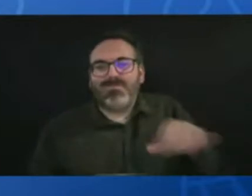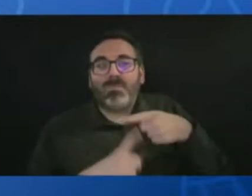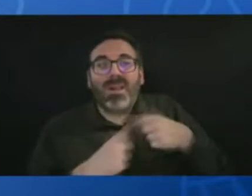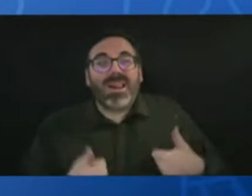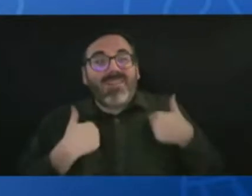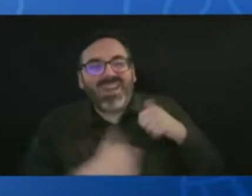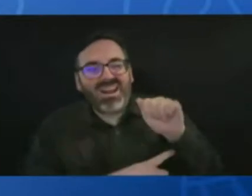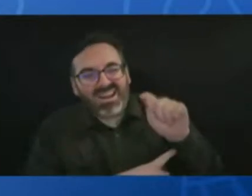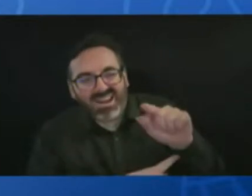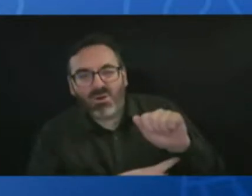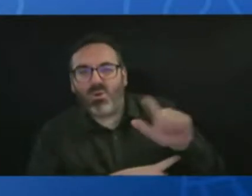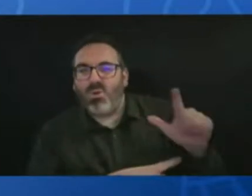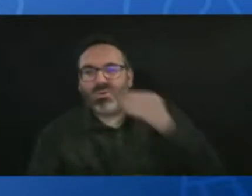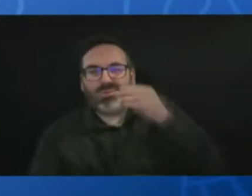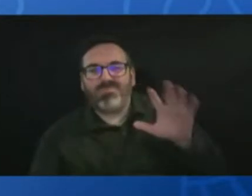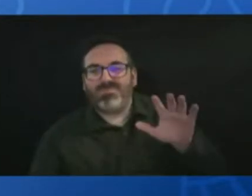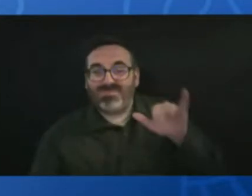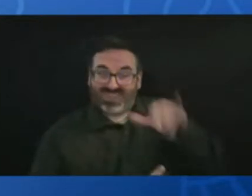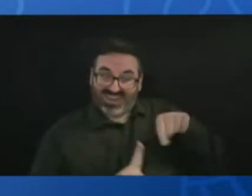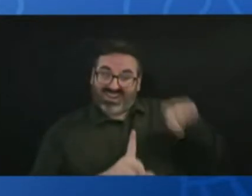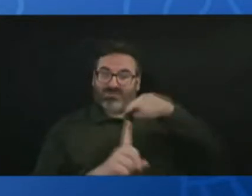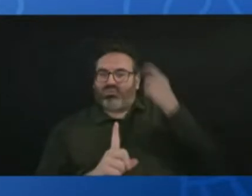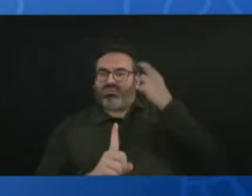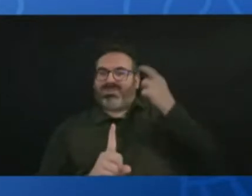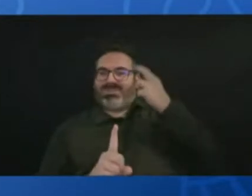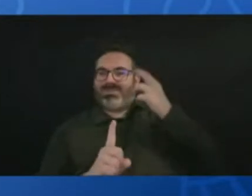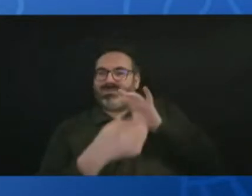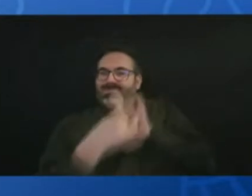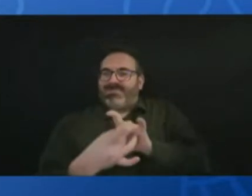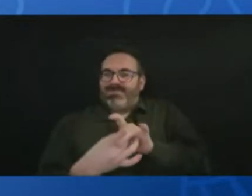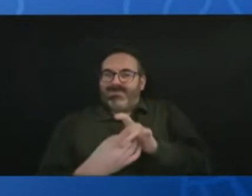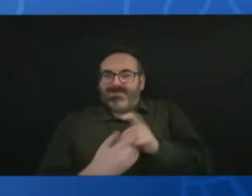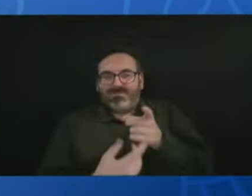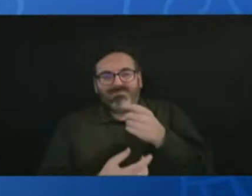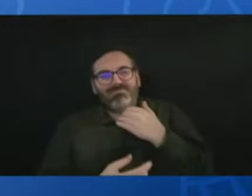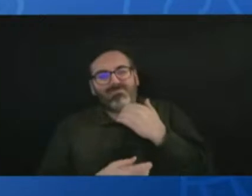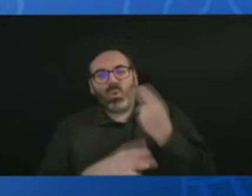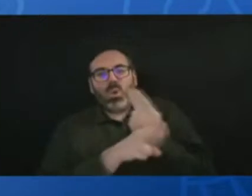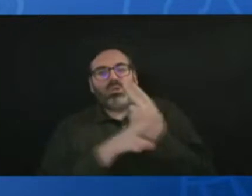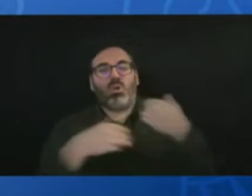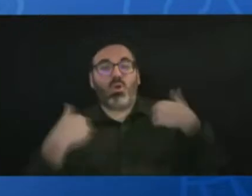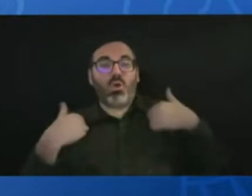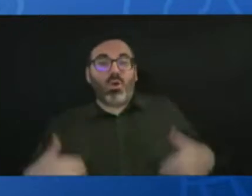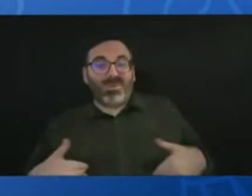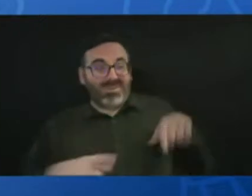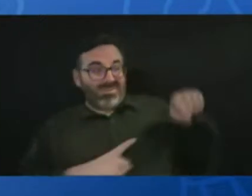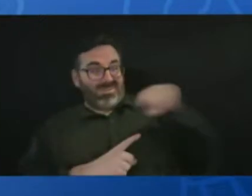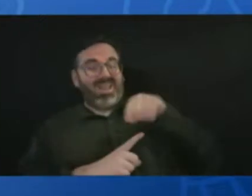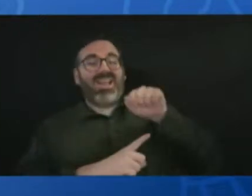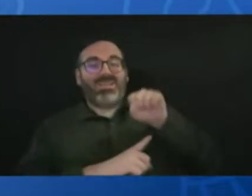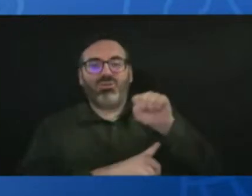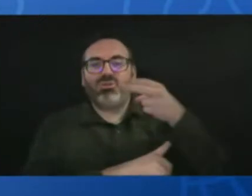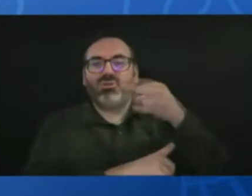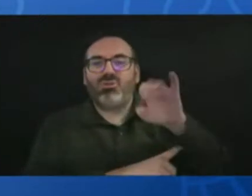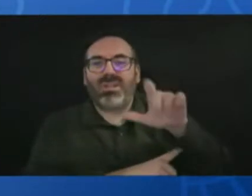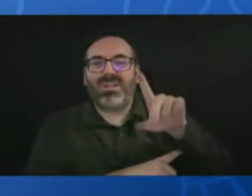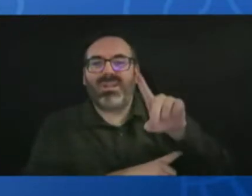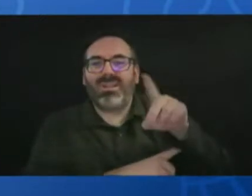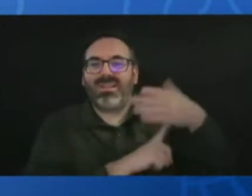is to use human beings as human shields and to murder and to